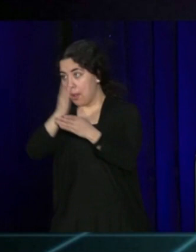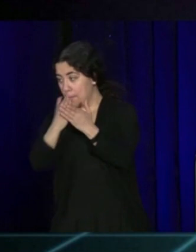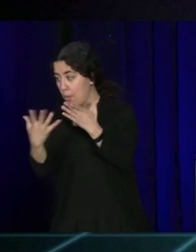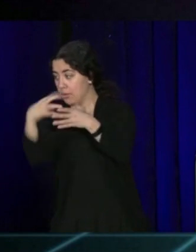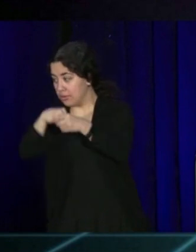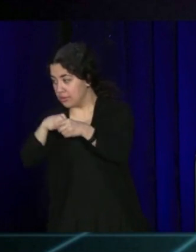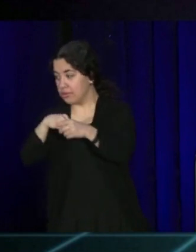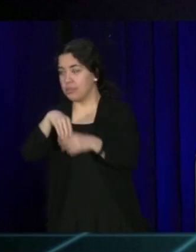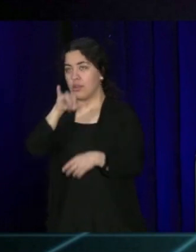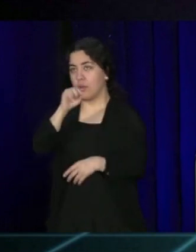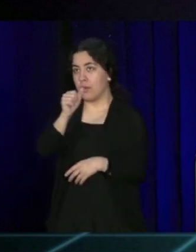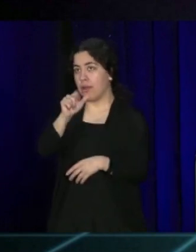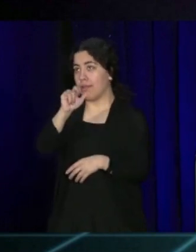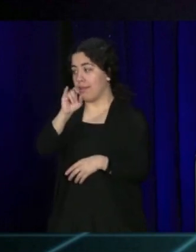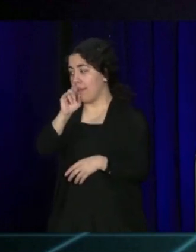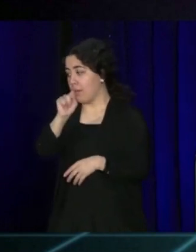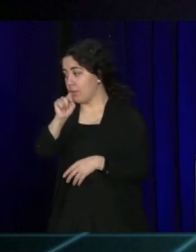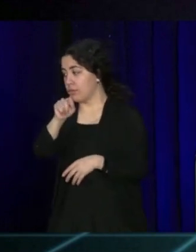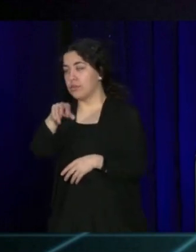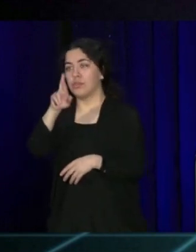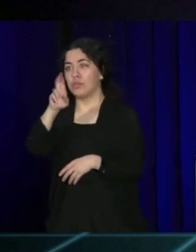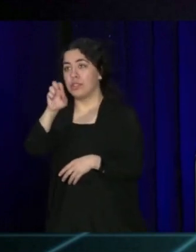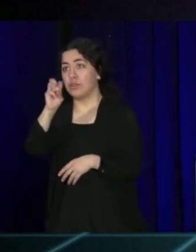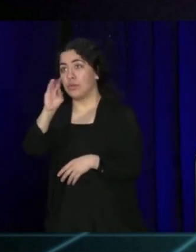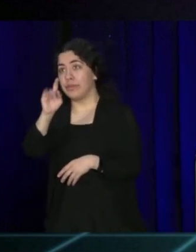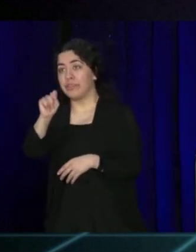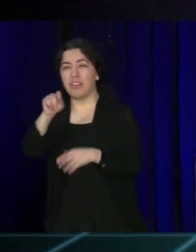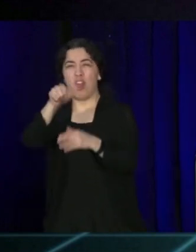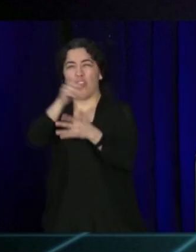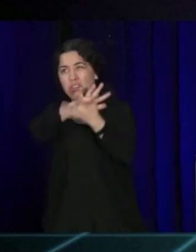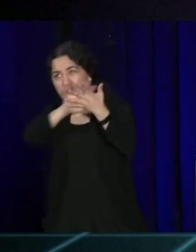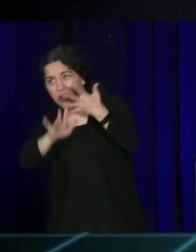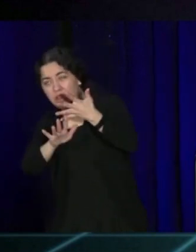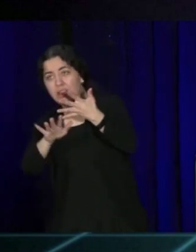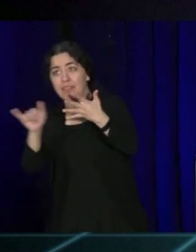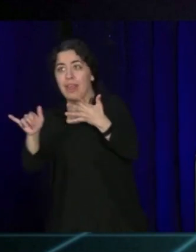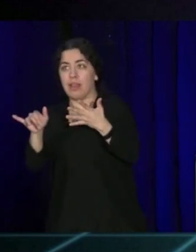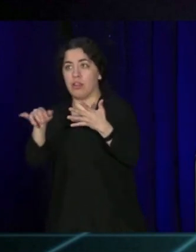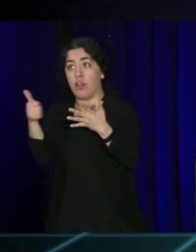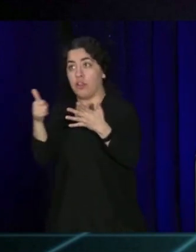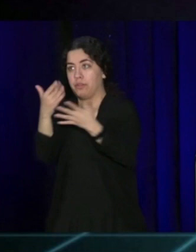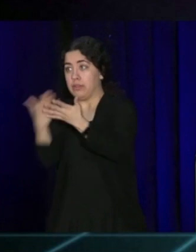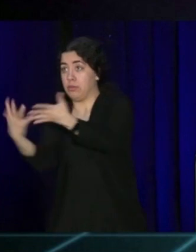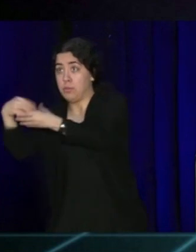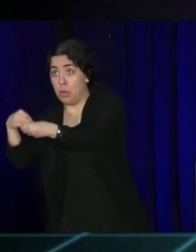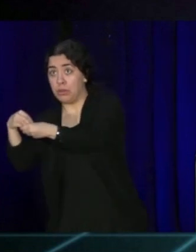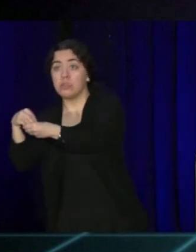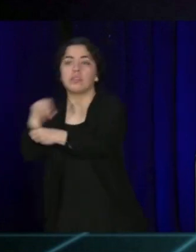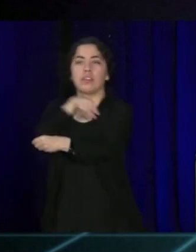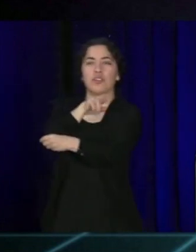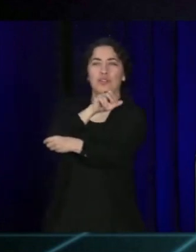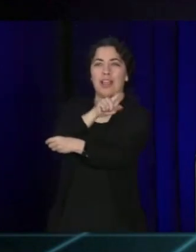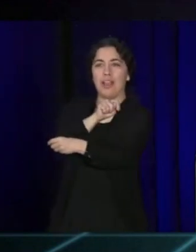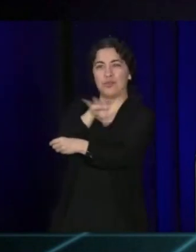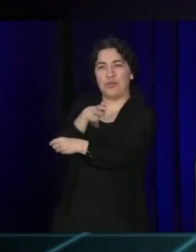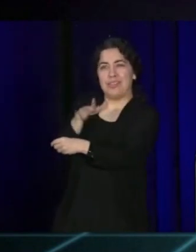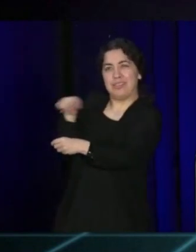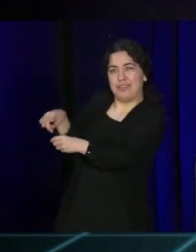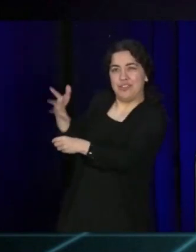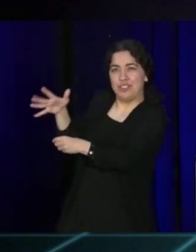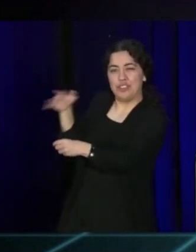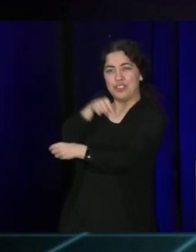Redux or Flux or whatever was the cool thing that React community was doing. And the reason why I highlight this is